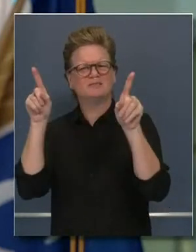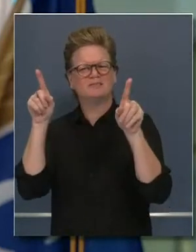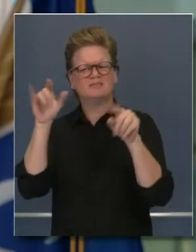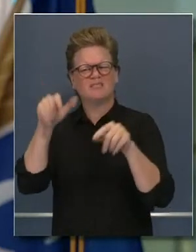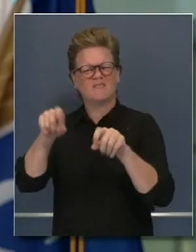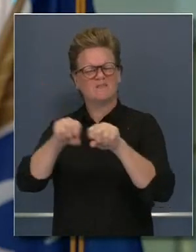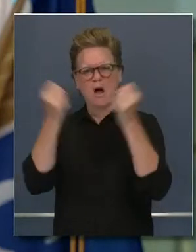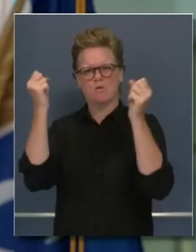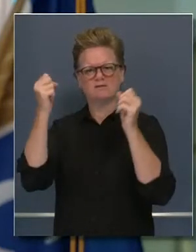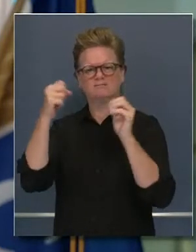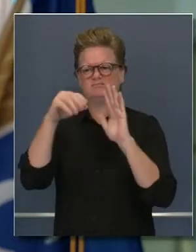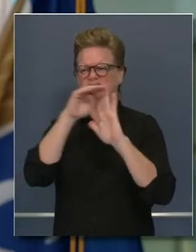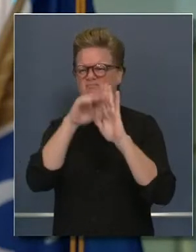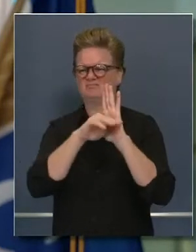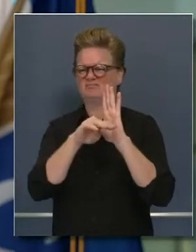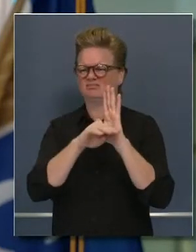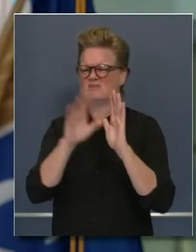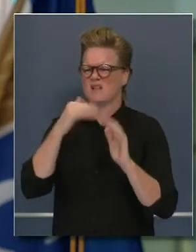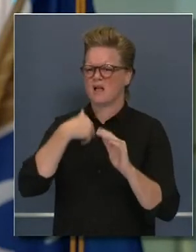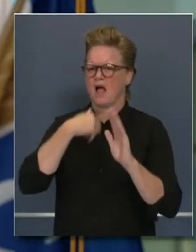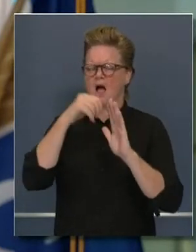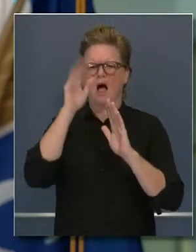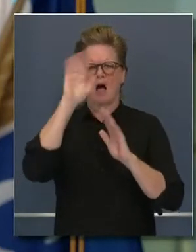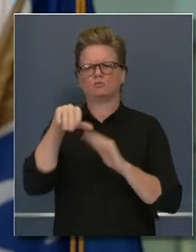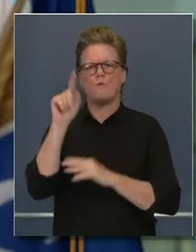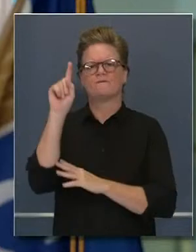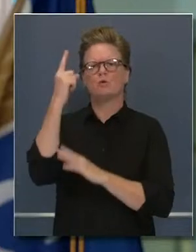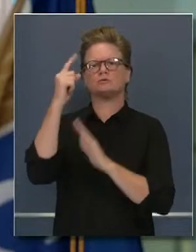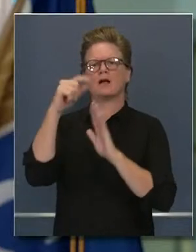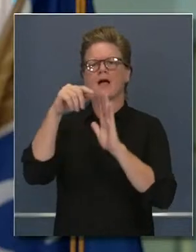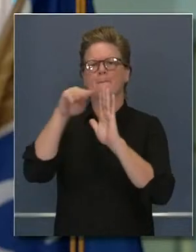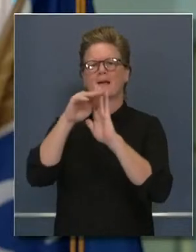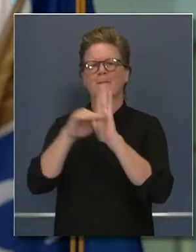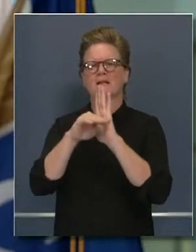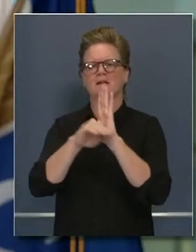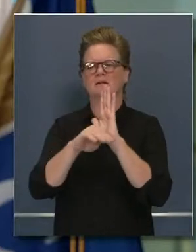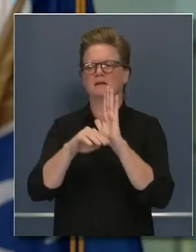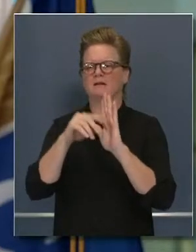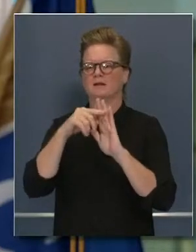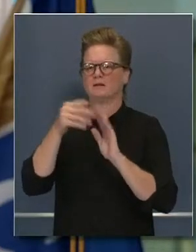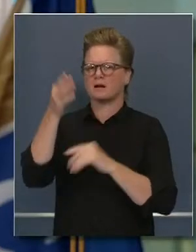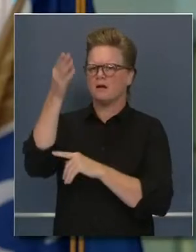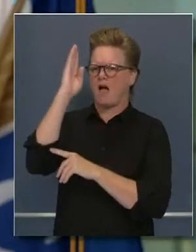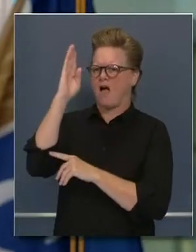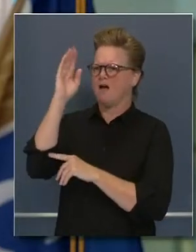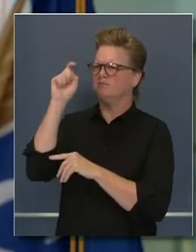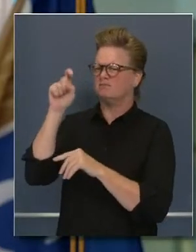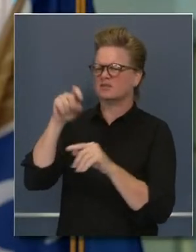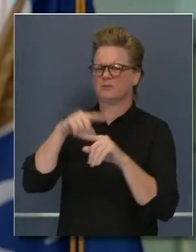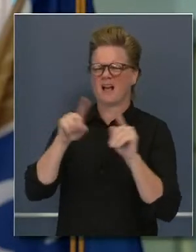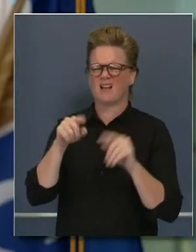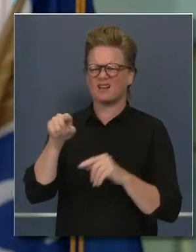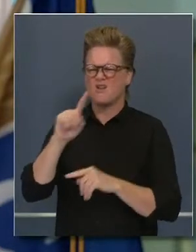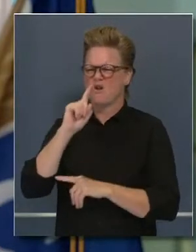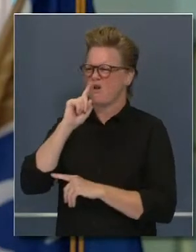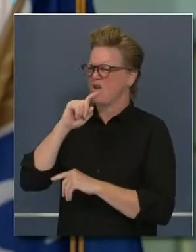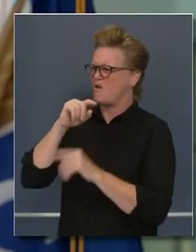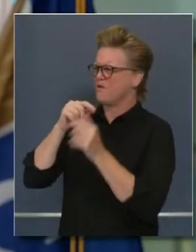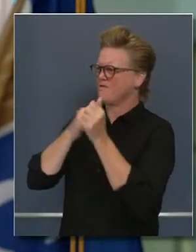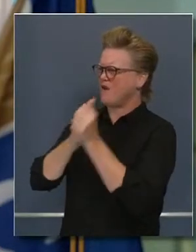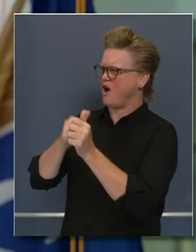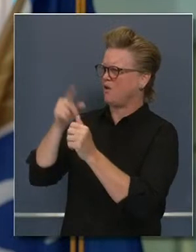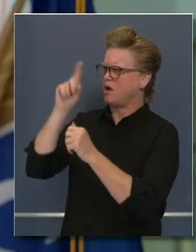rights, and do you think that this event crossed that line? Yeah, I'm getting more information about the details of the event, so I cannot